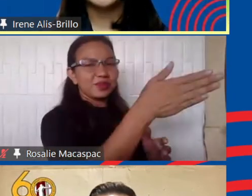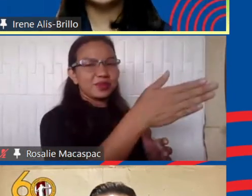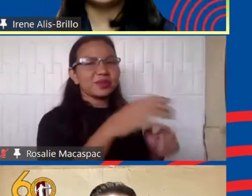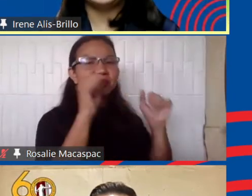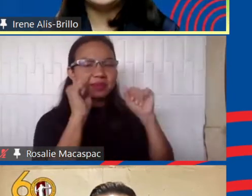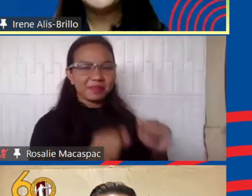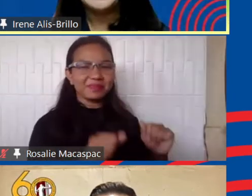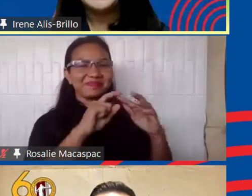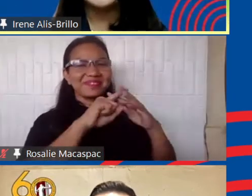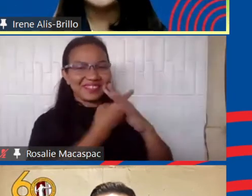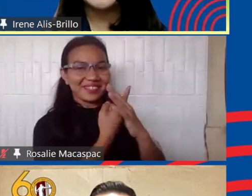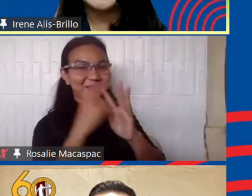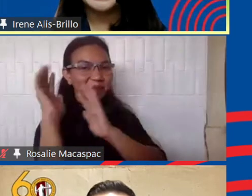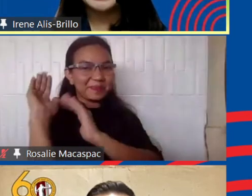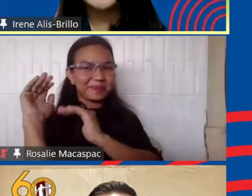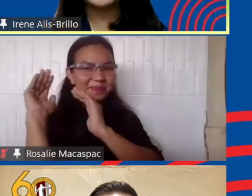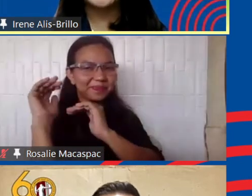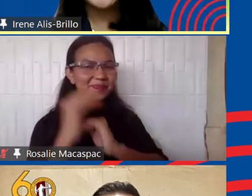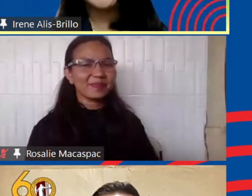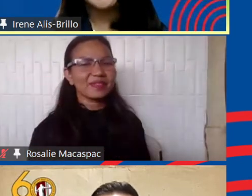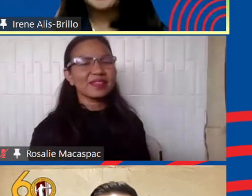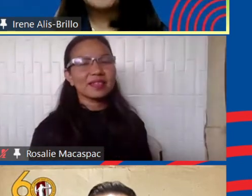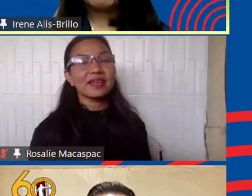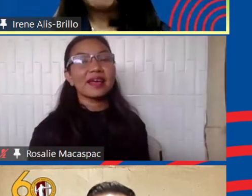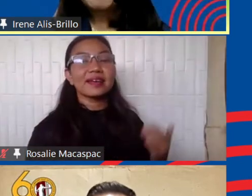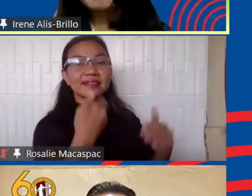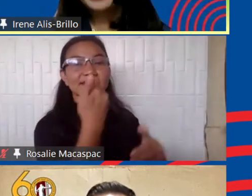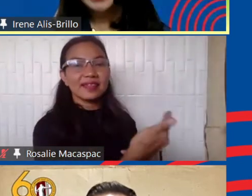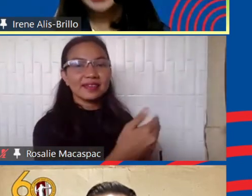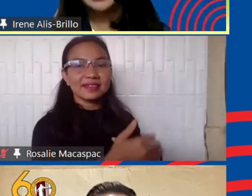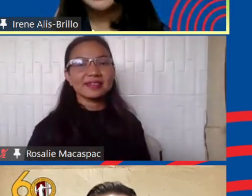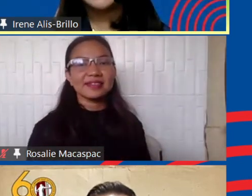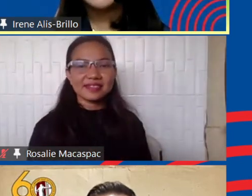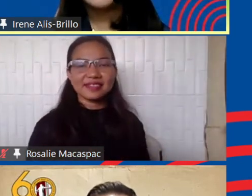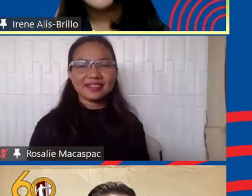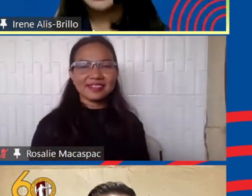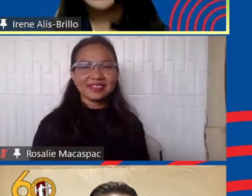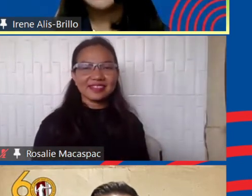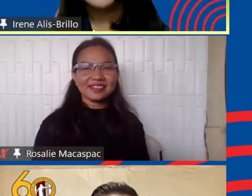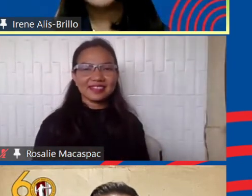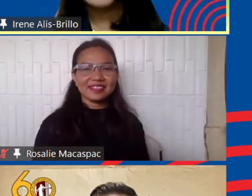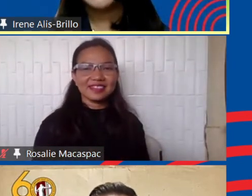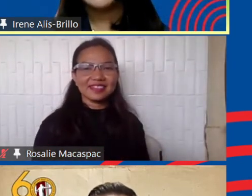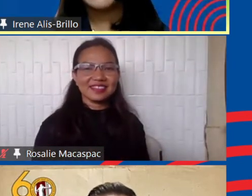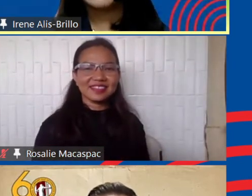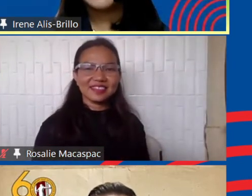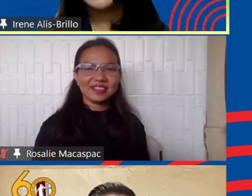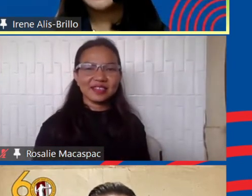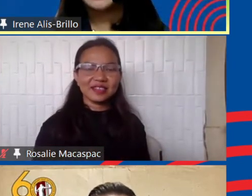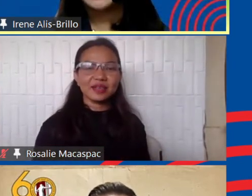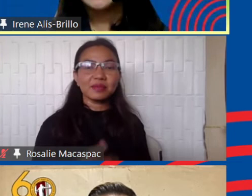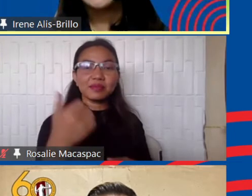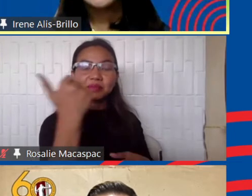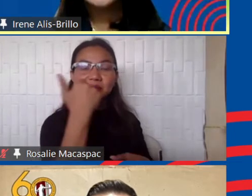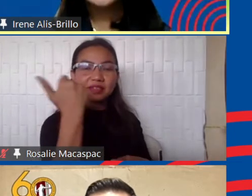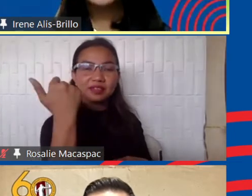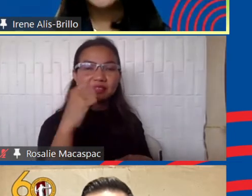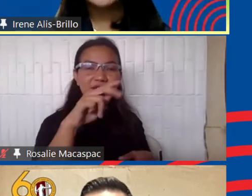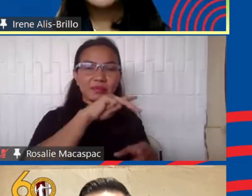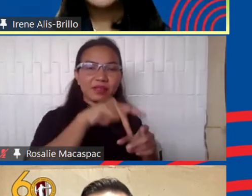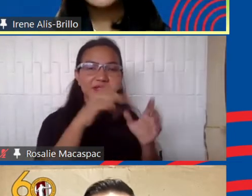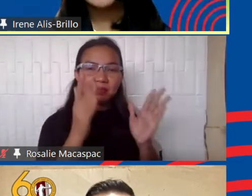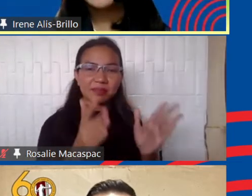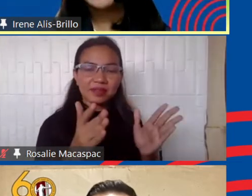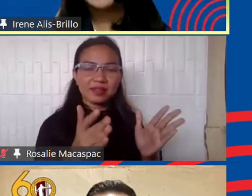start. Okay, next po. Uh, Another from an anonymous attendee. Sir